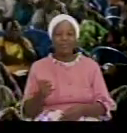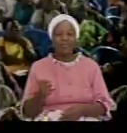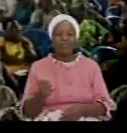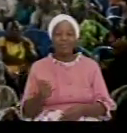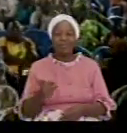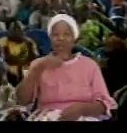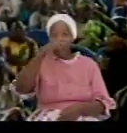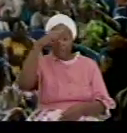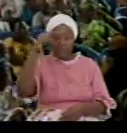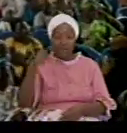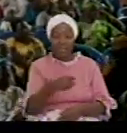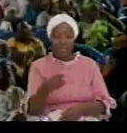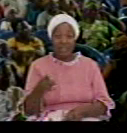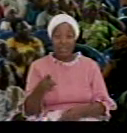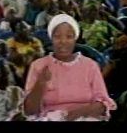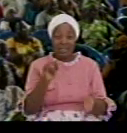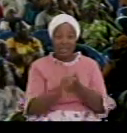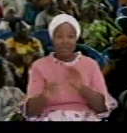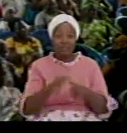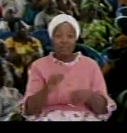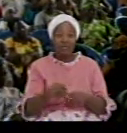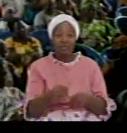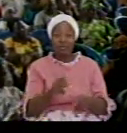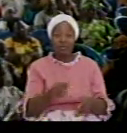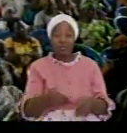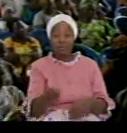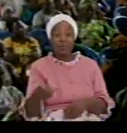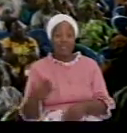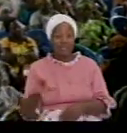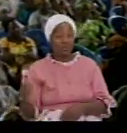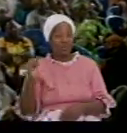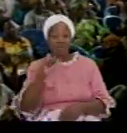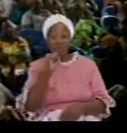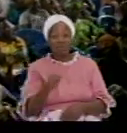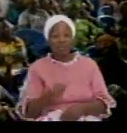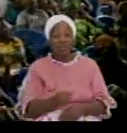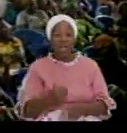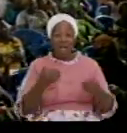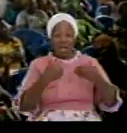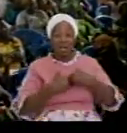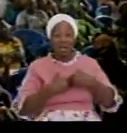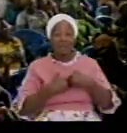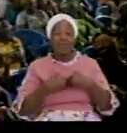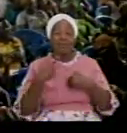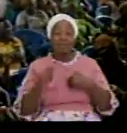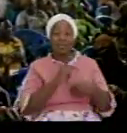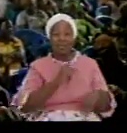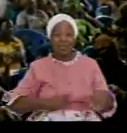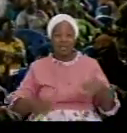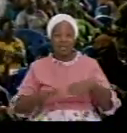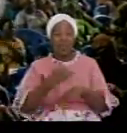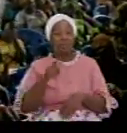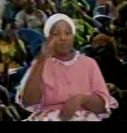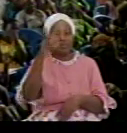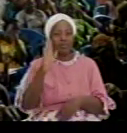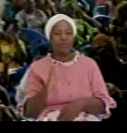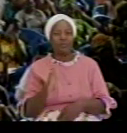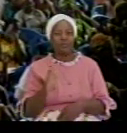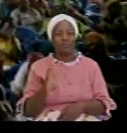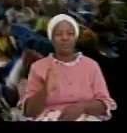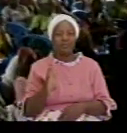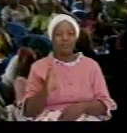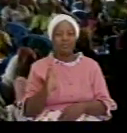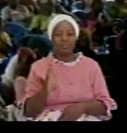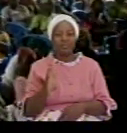Because they that do such things shall not inherit the kingdom of God.